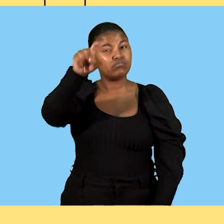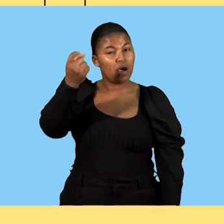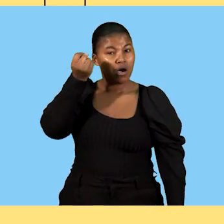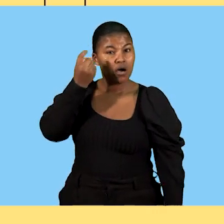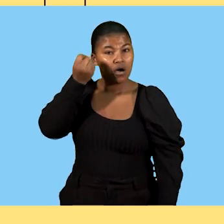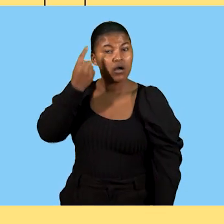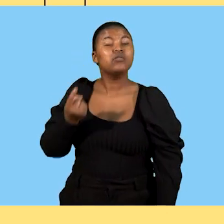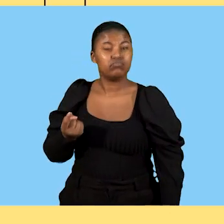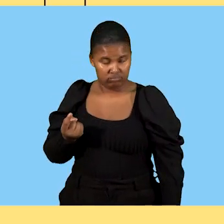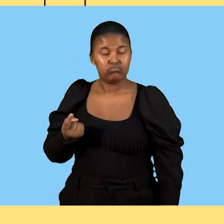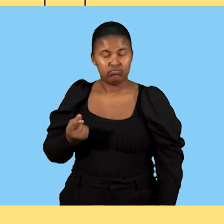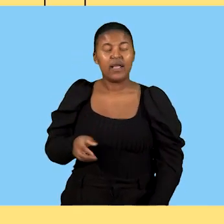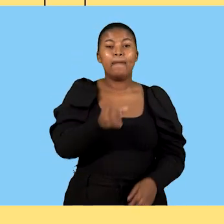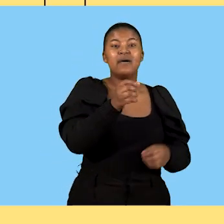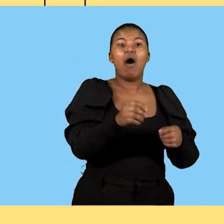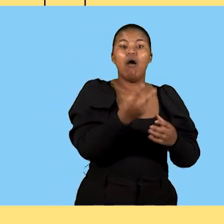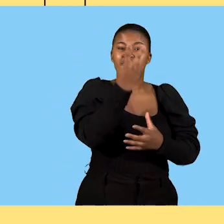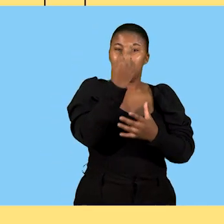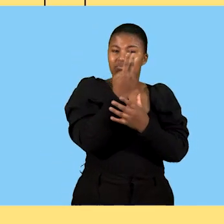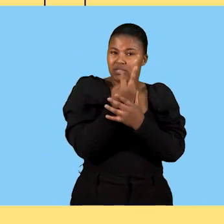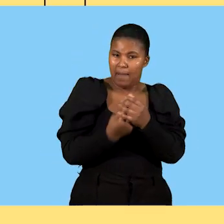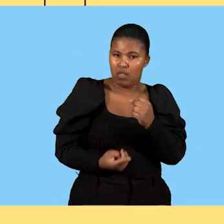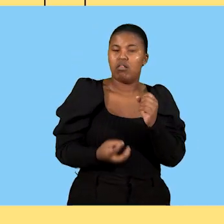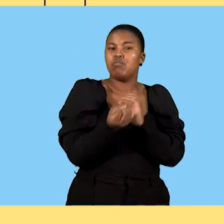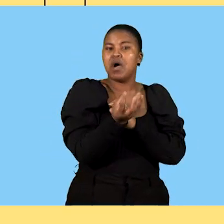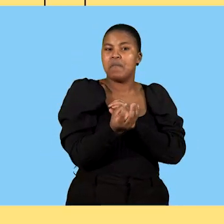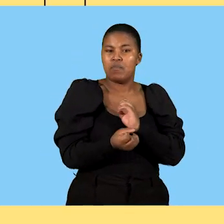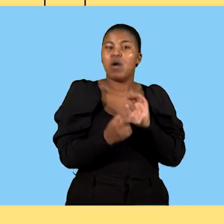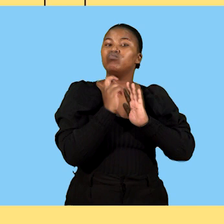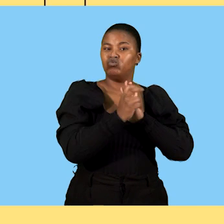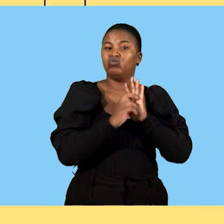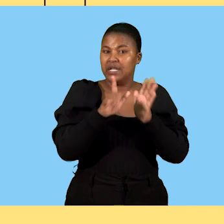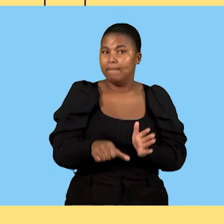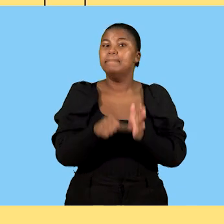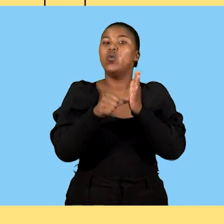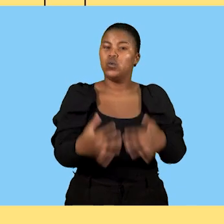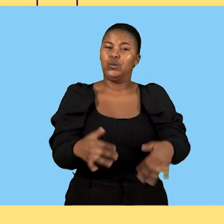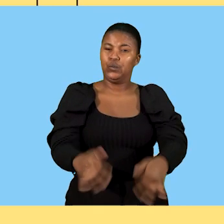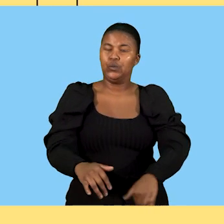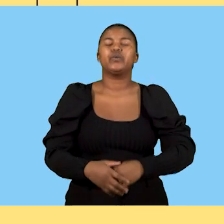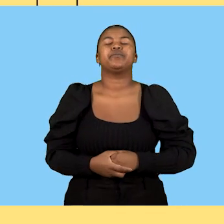understand that double entry principle is very, very important.